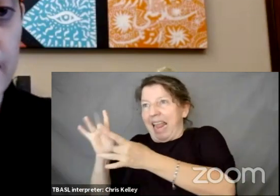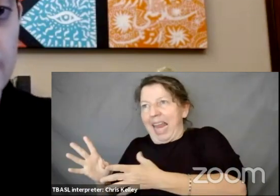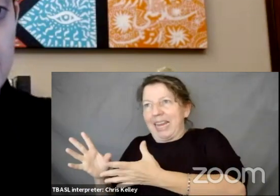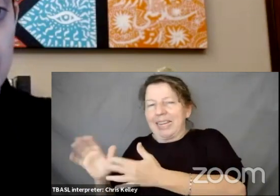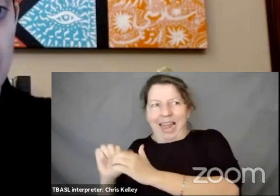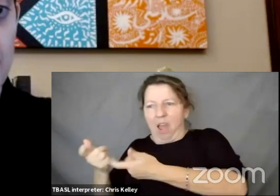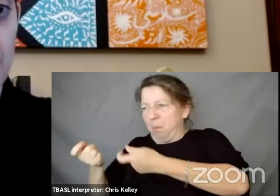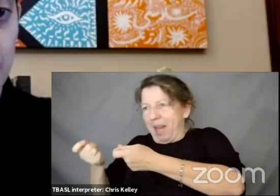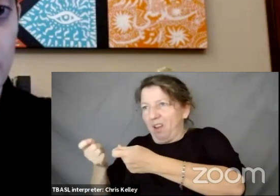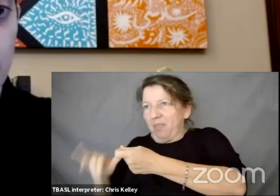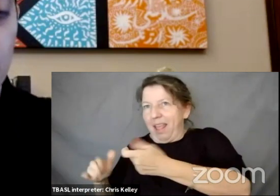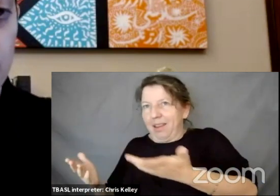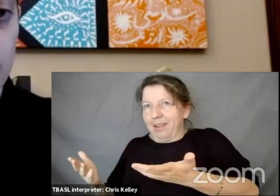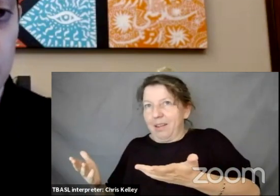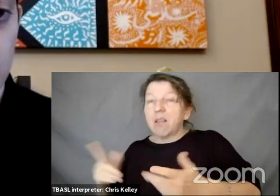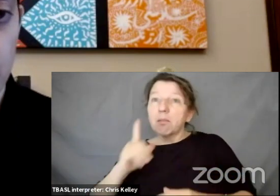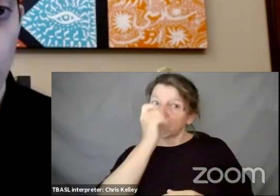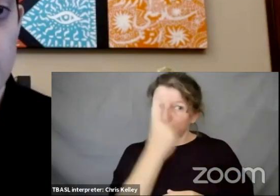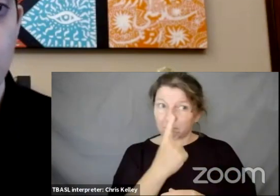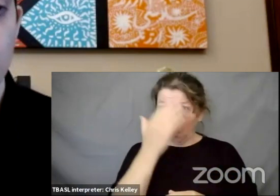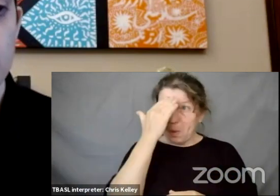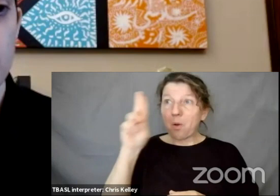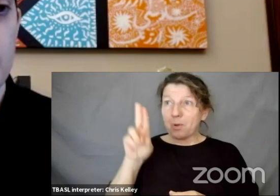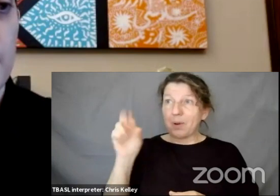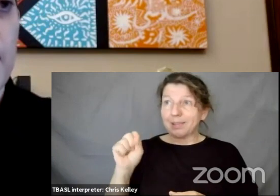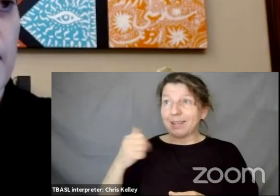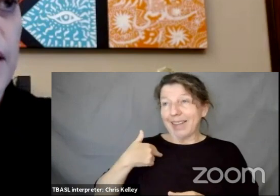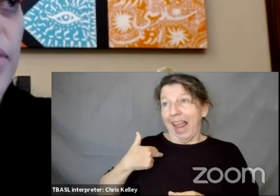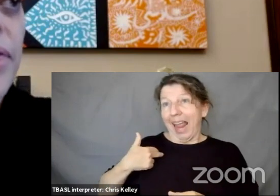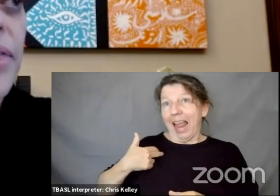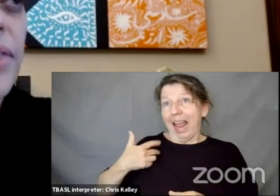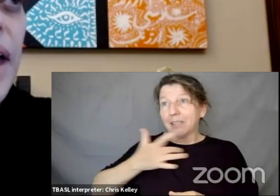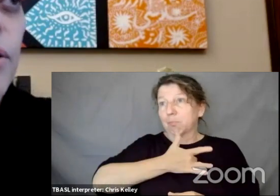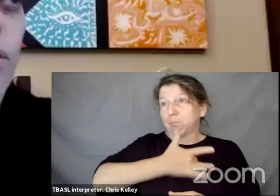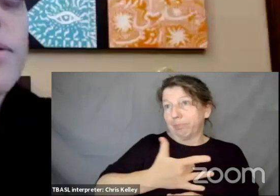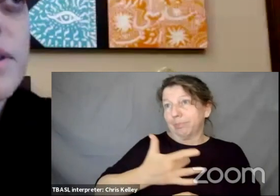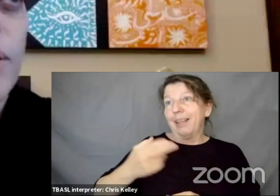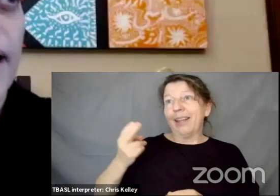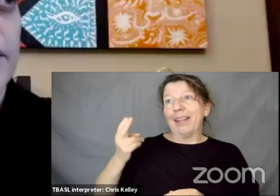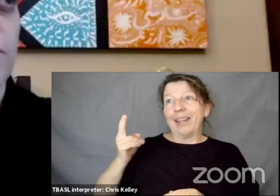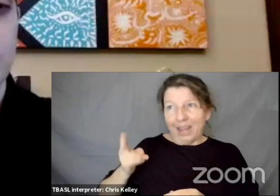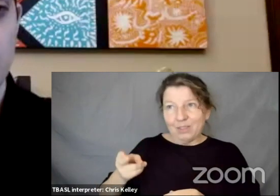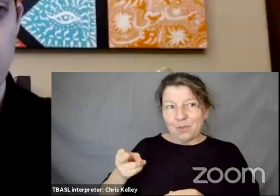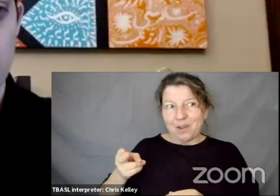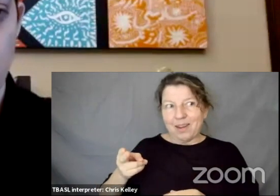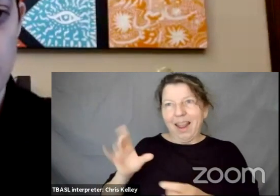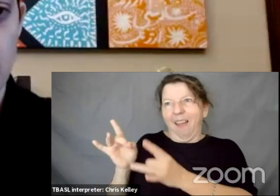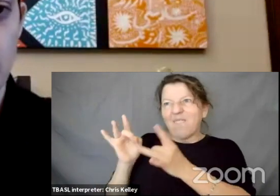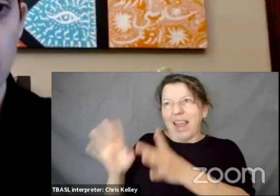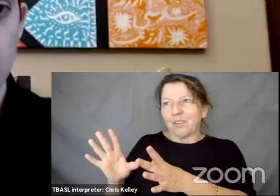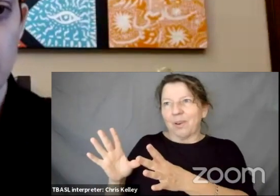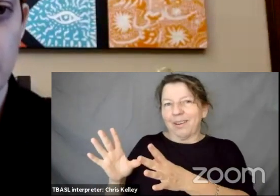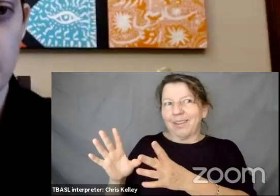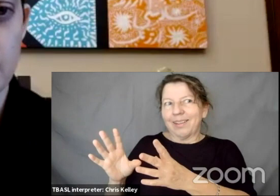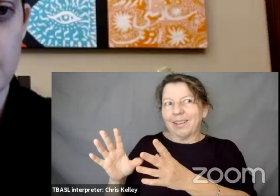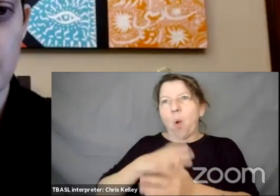United States under the umbrella, particularly of white supremacy, that also has resurfaced post